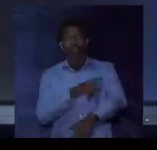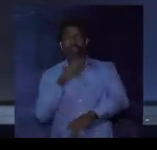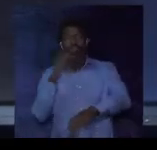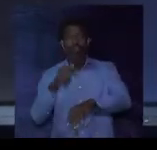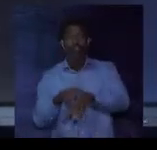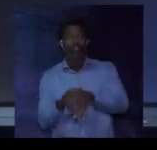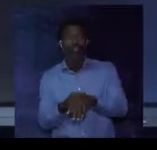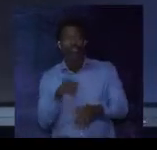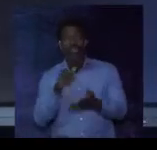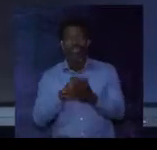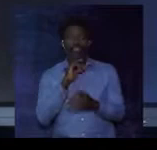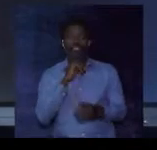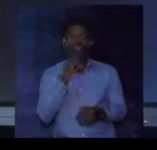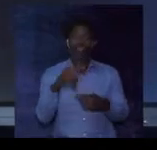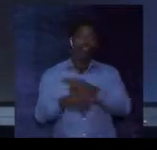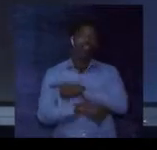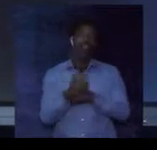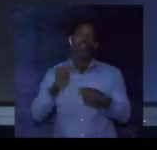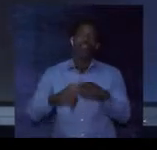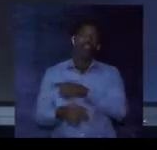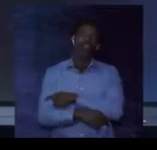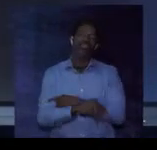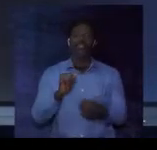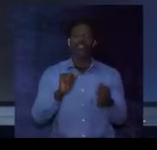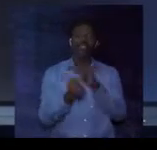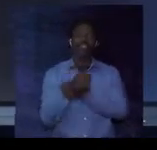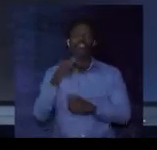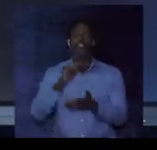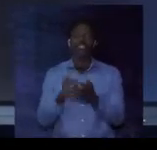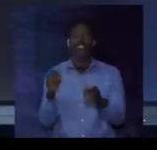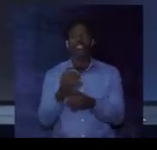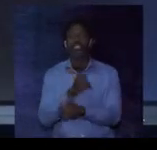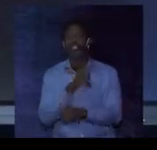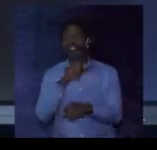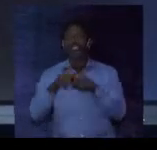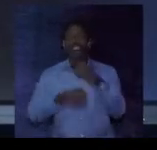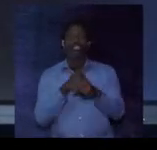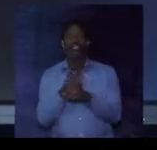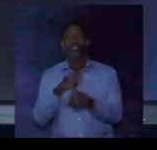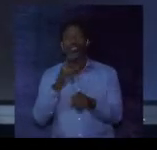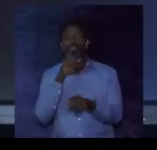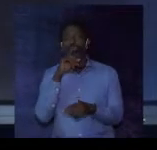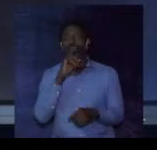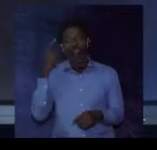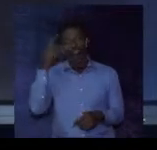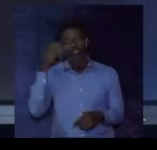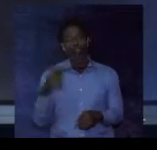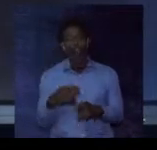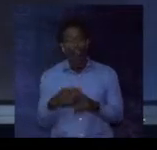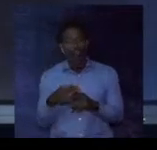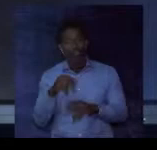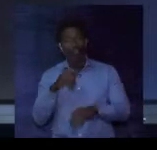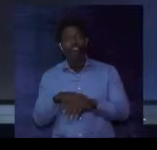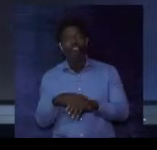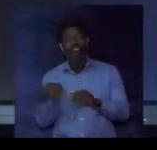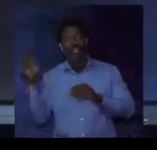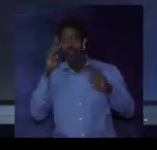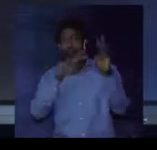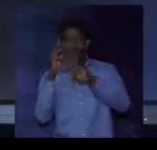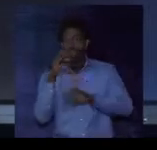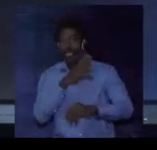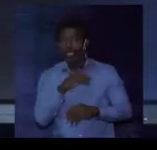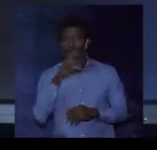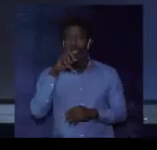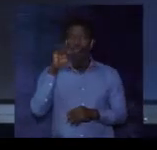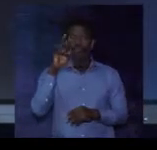is not day-to-day changes. That takes a year. So that's the difference. One is for a very short period of time, that